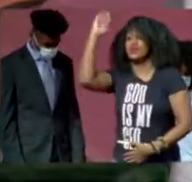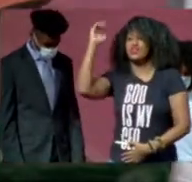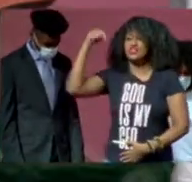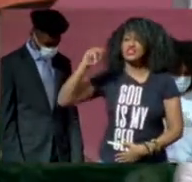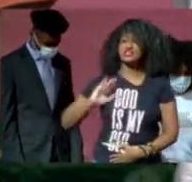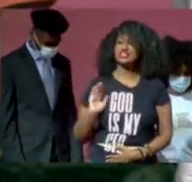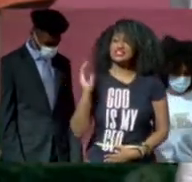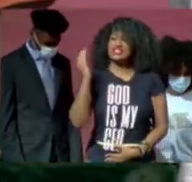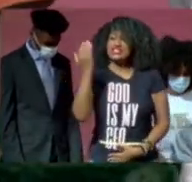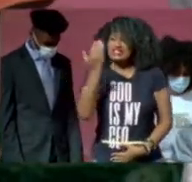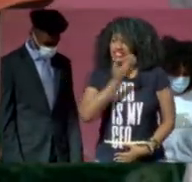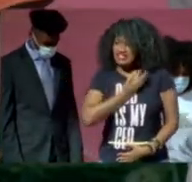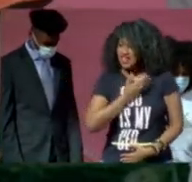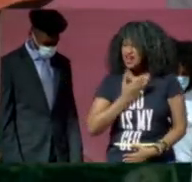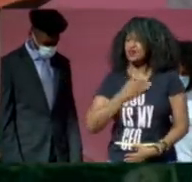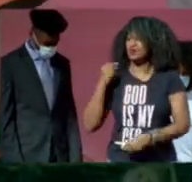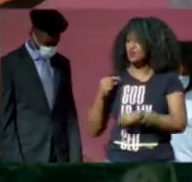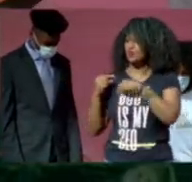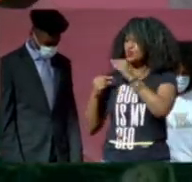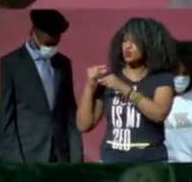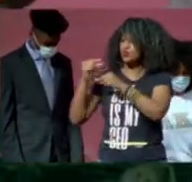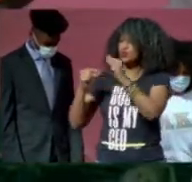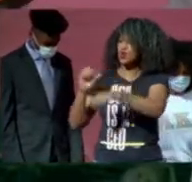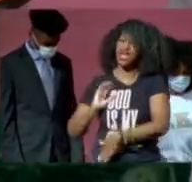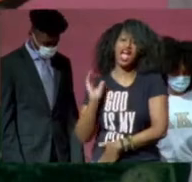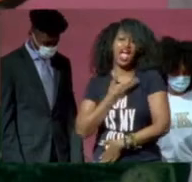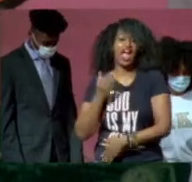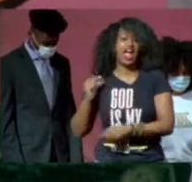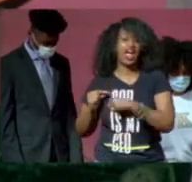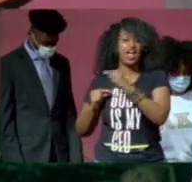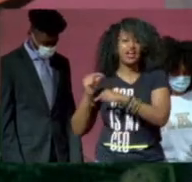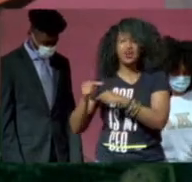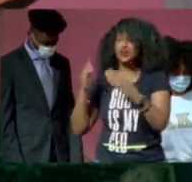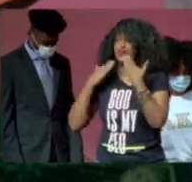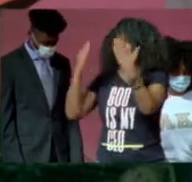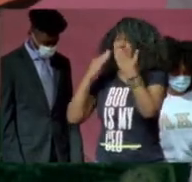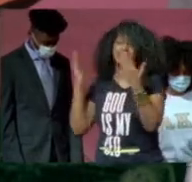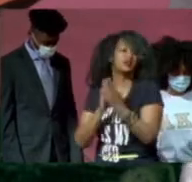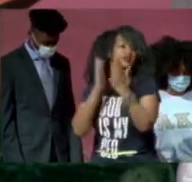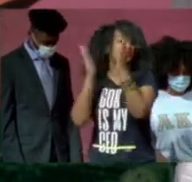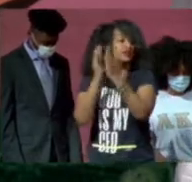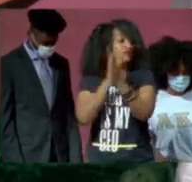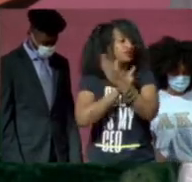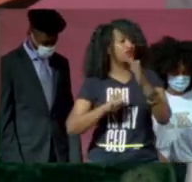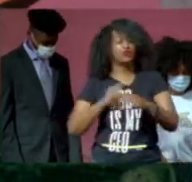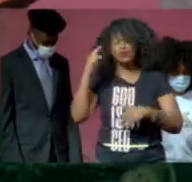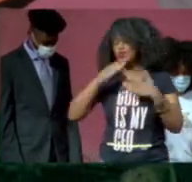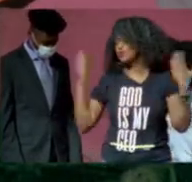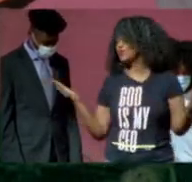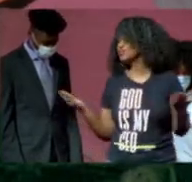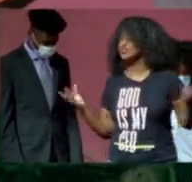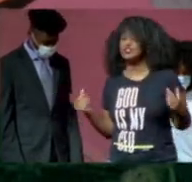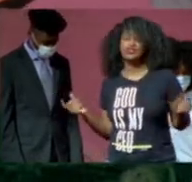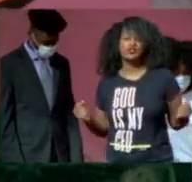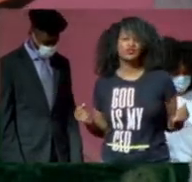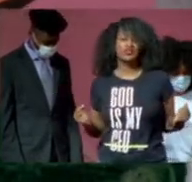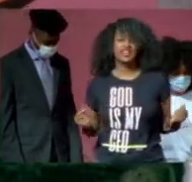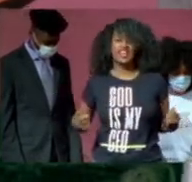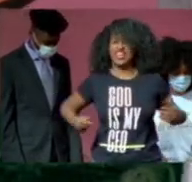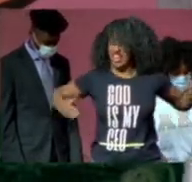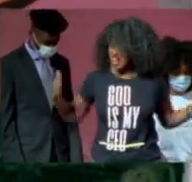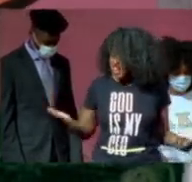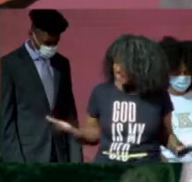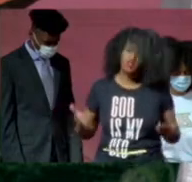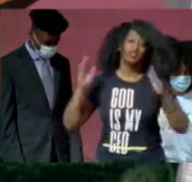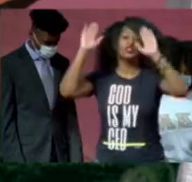our progeny, that this is indeed our legacy. We give you thanks and praise for what you're doing in our midst. It's a wonderful